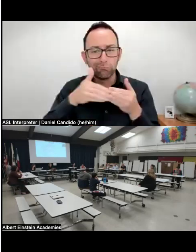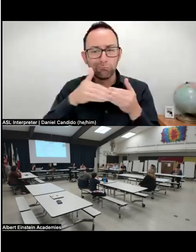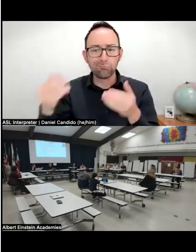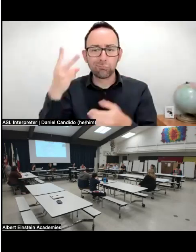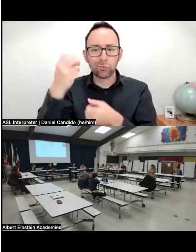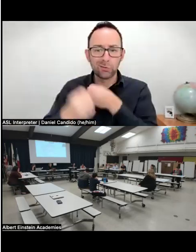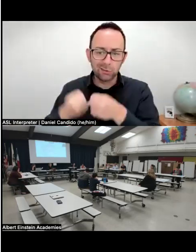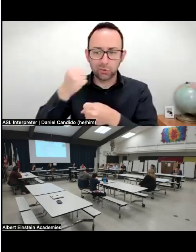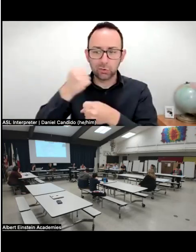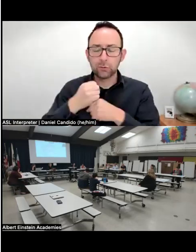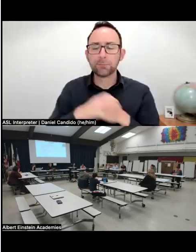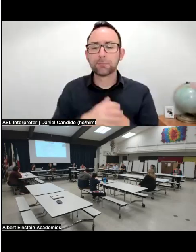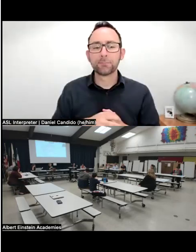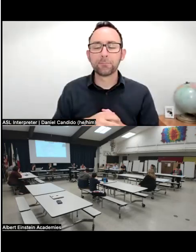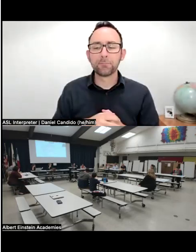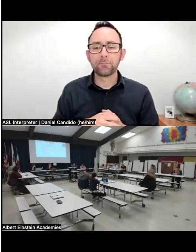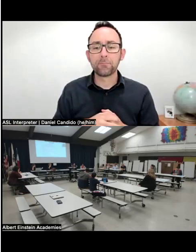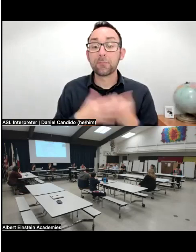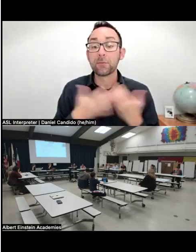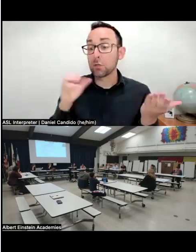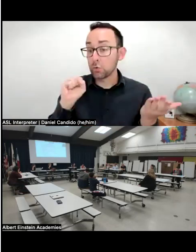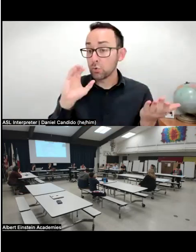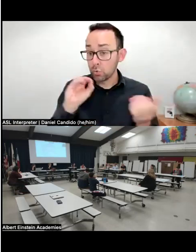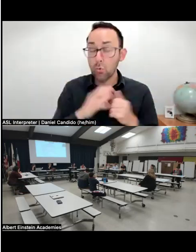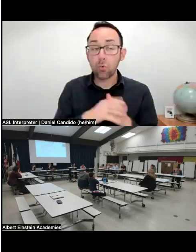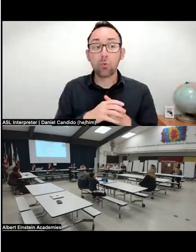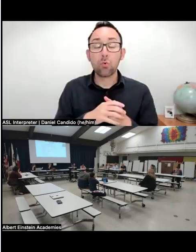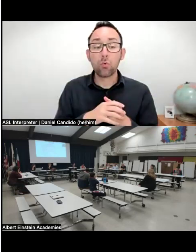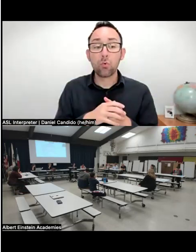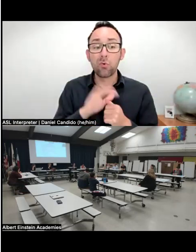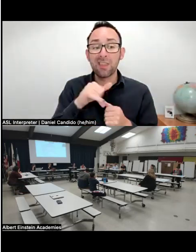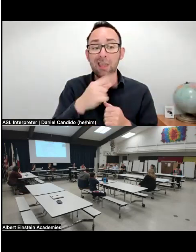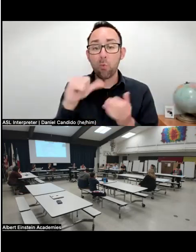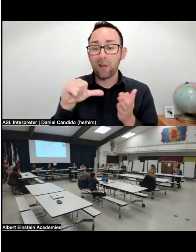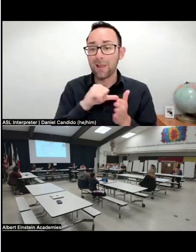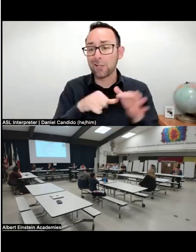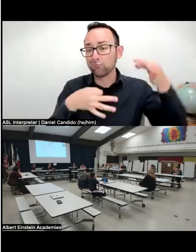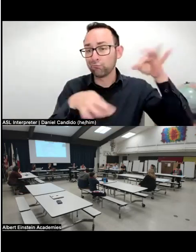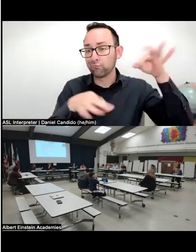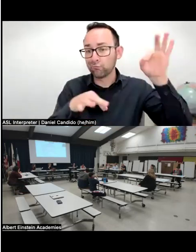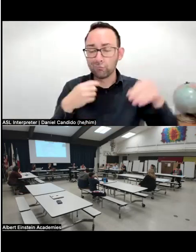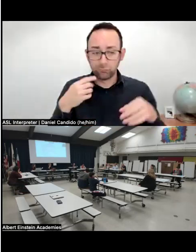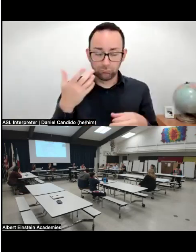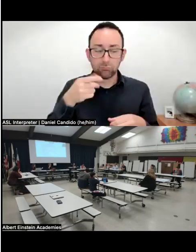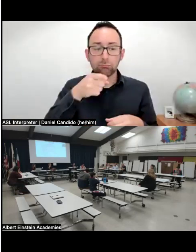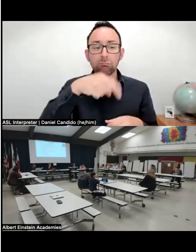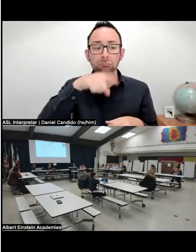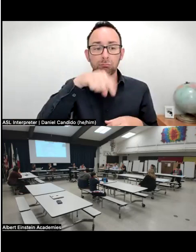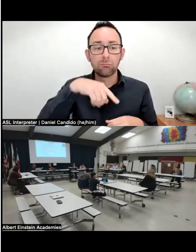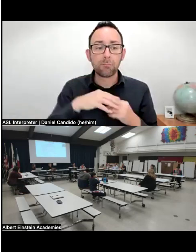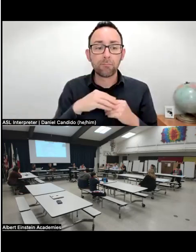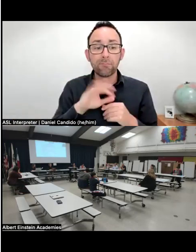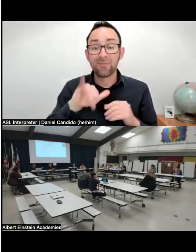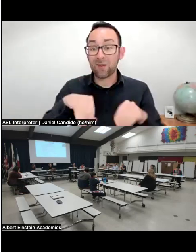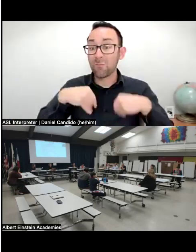so knowing that this one-pager document that is being projected was provided